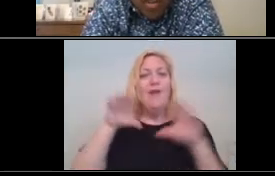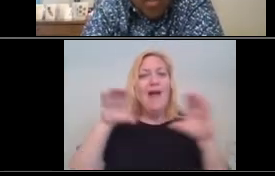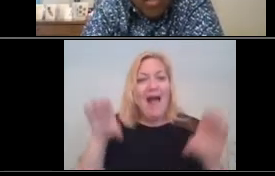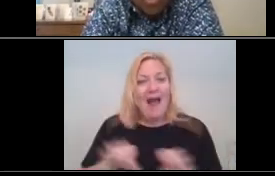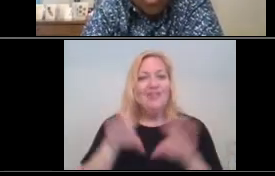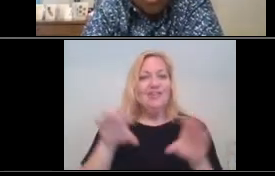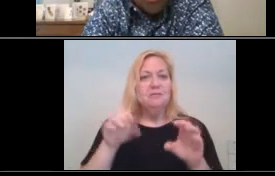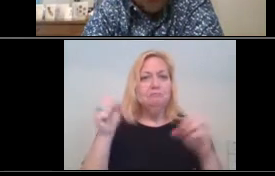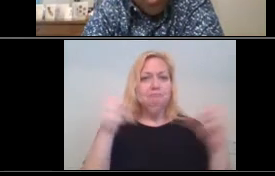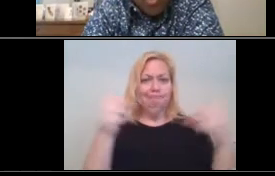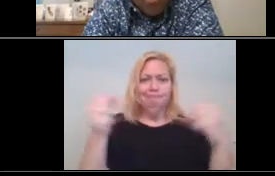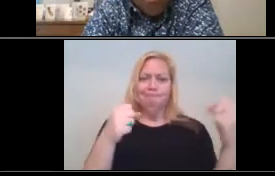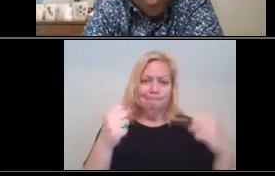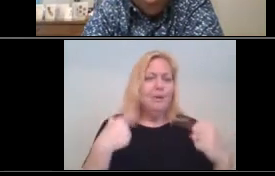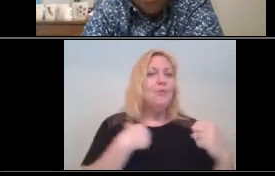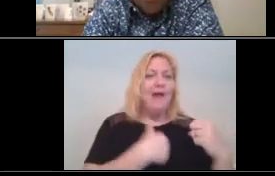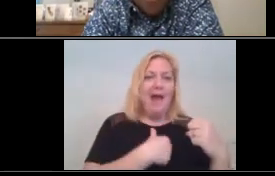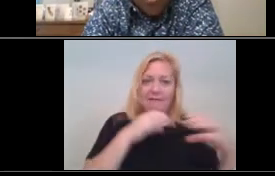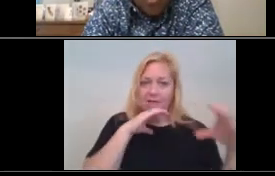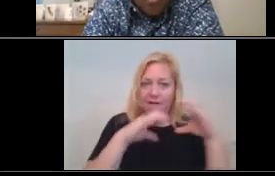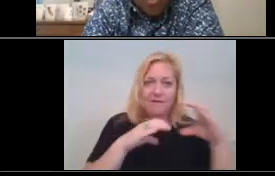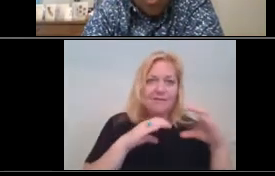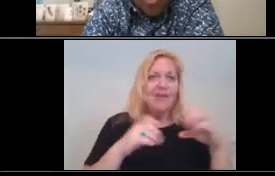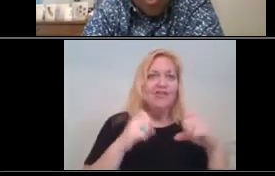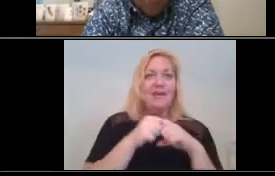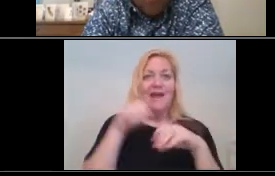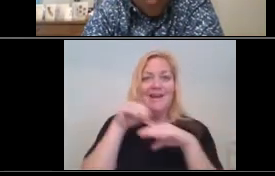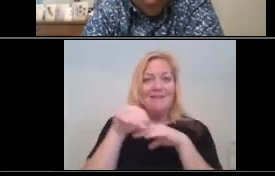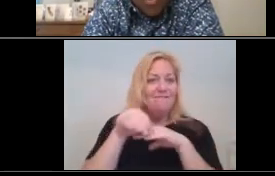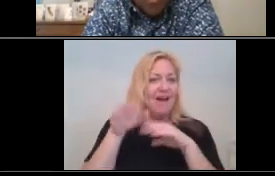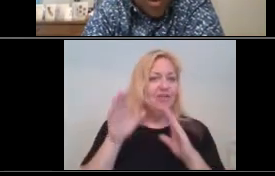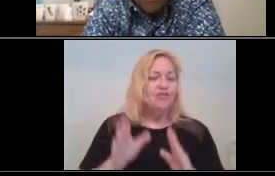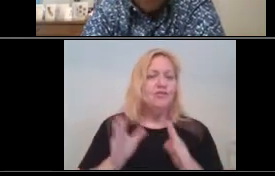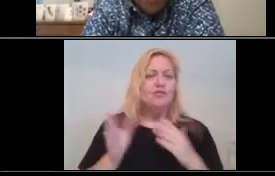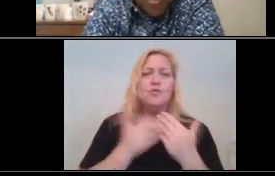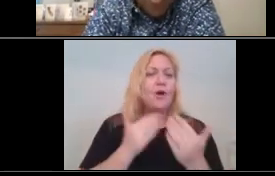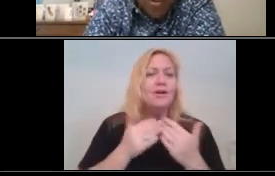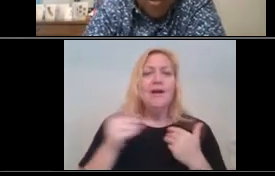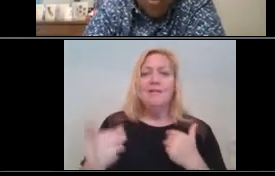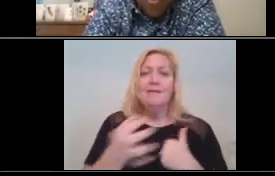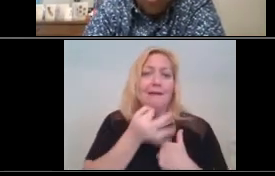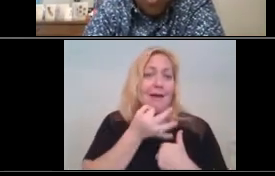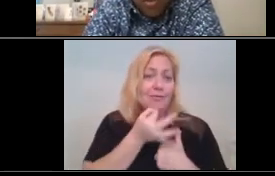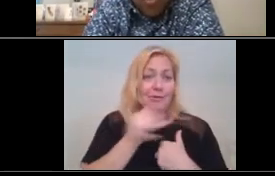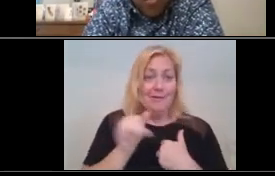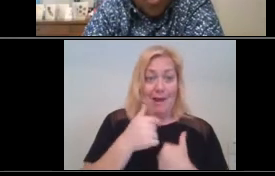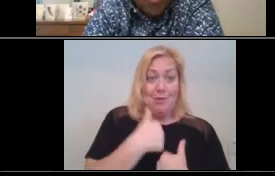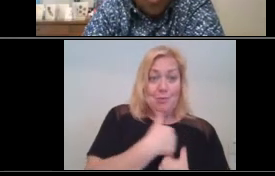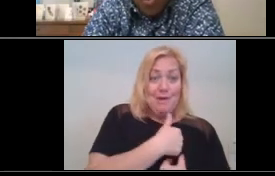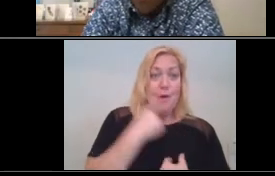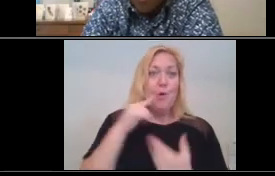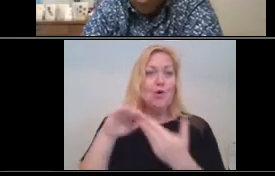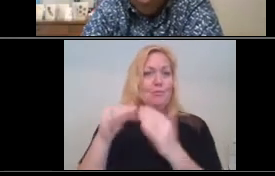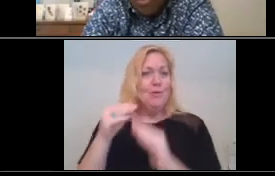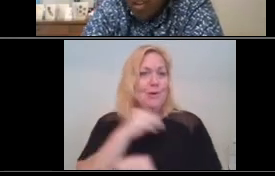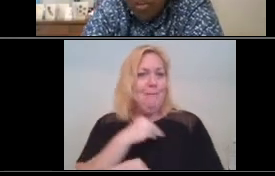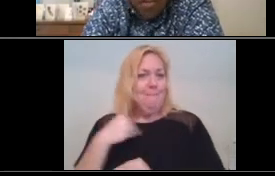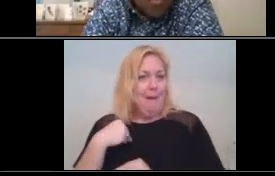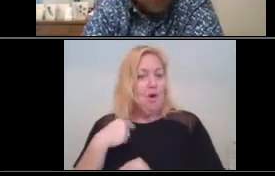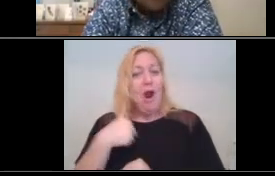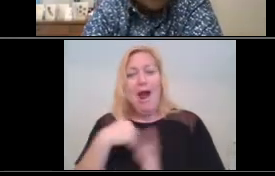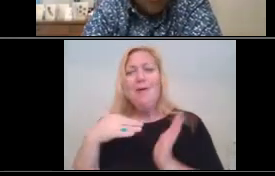have these conversations and as we have these advisors, whether or not they are experts like we are or community members, though I would